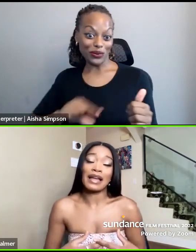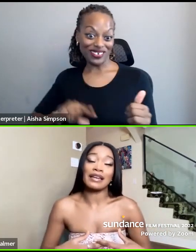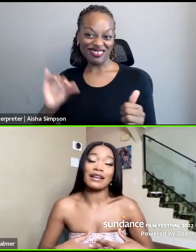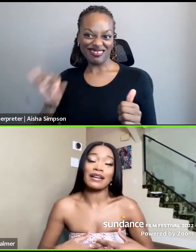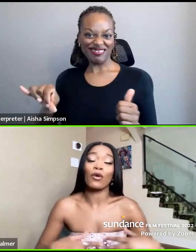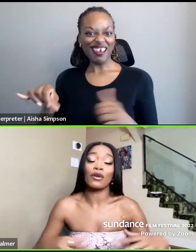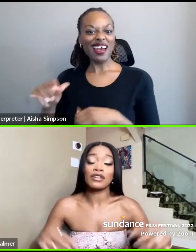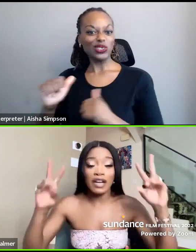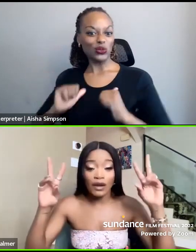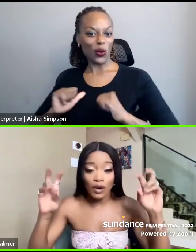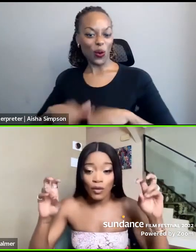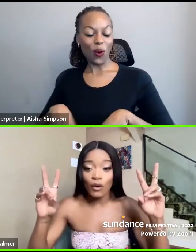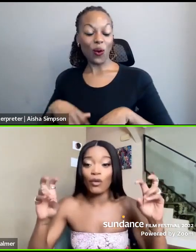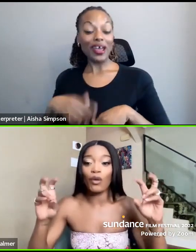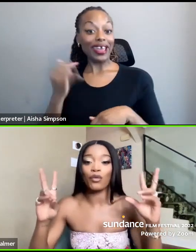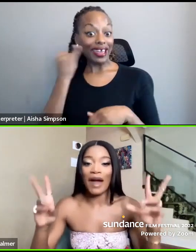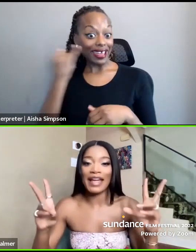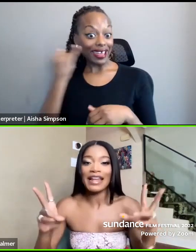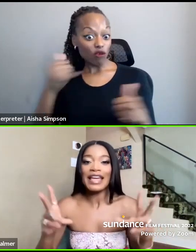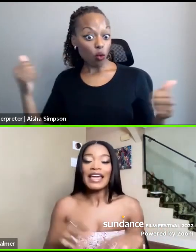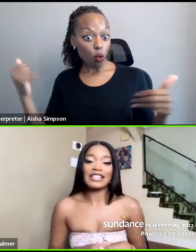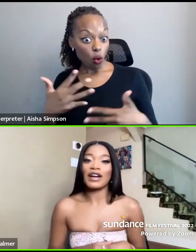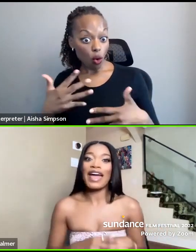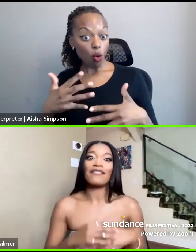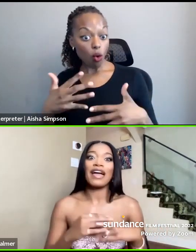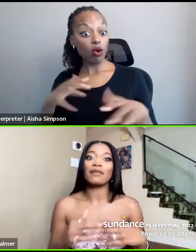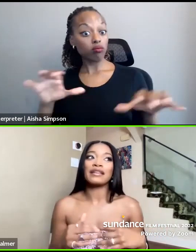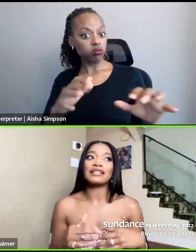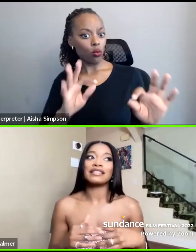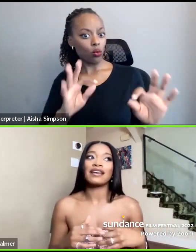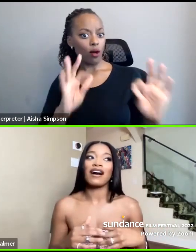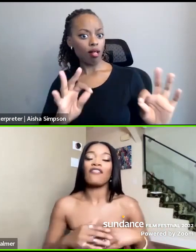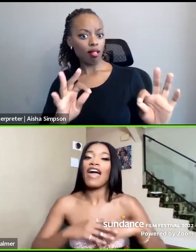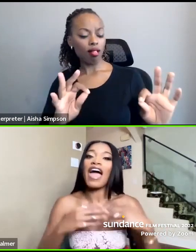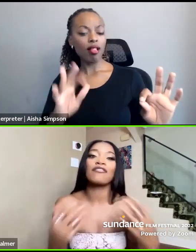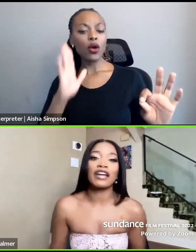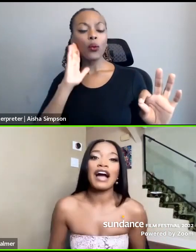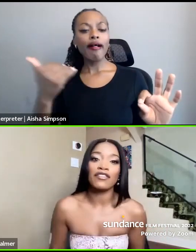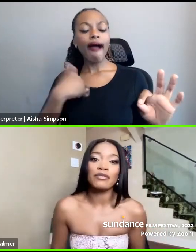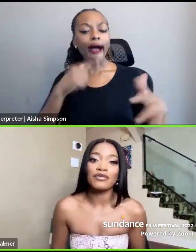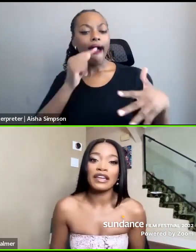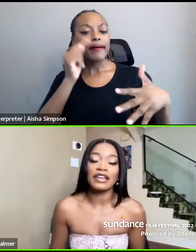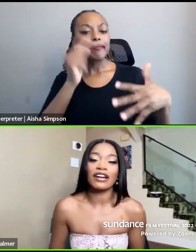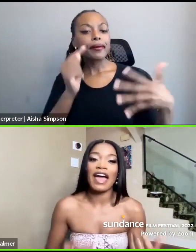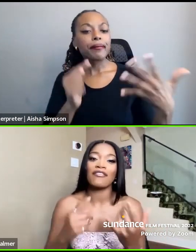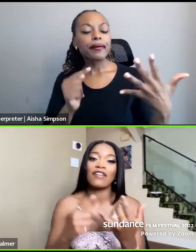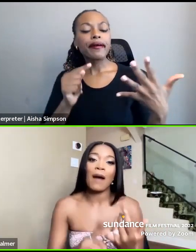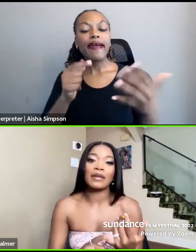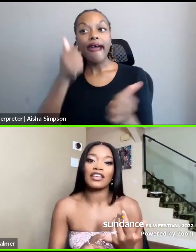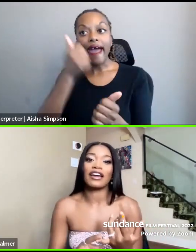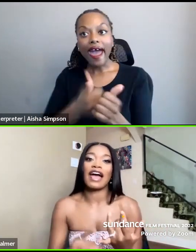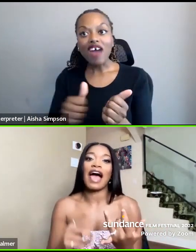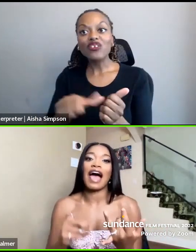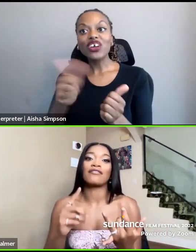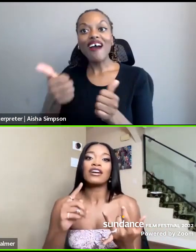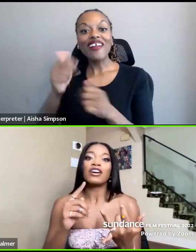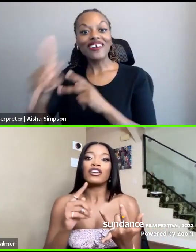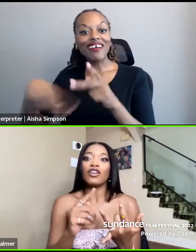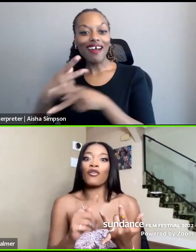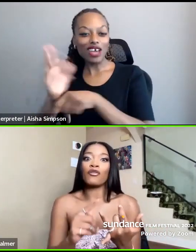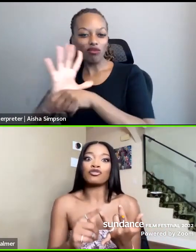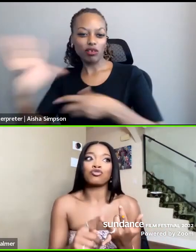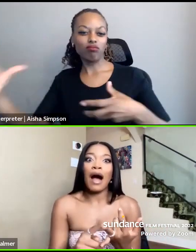my mind, if a horror is done, quote unquote, right, it's going to have the elements of every kind of movie. You're going to have comedy. You're going to